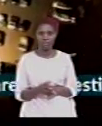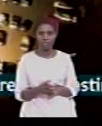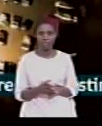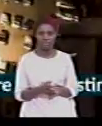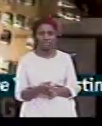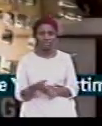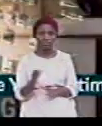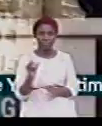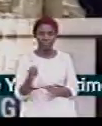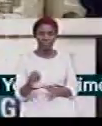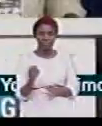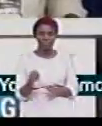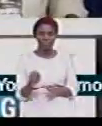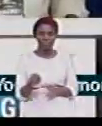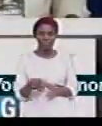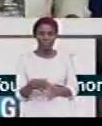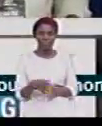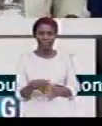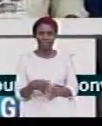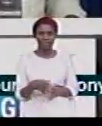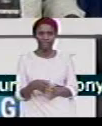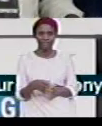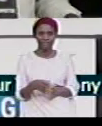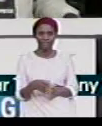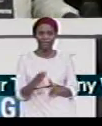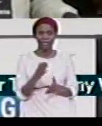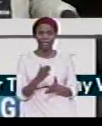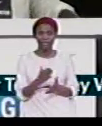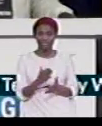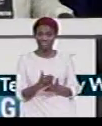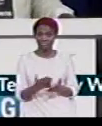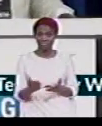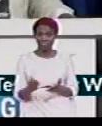Yes, yes. Something is happening there.